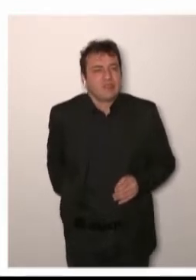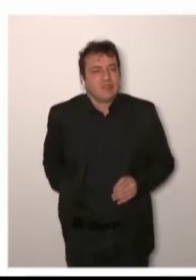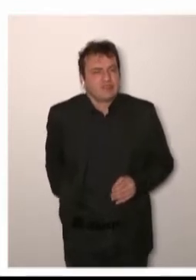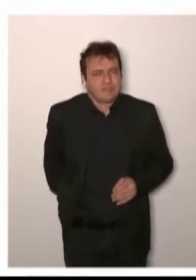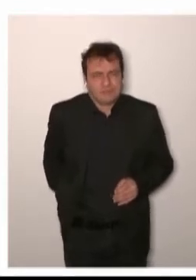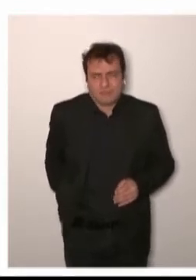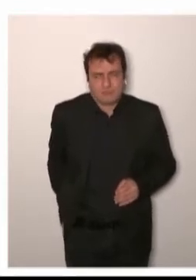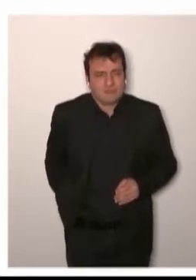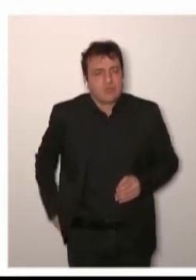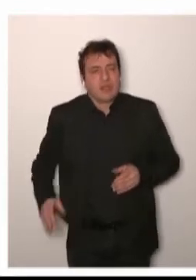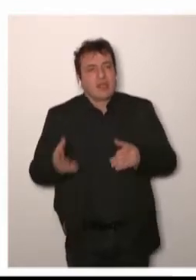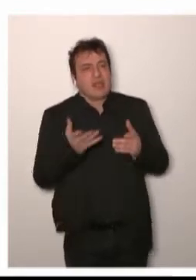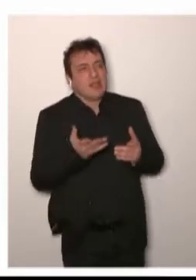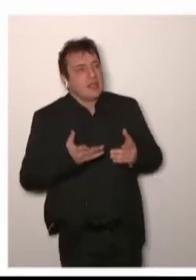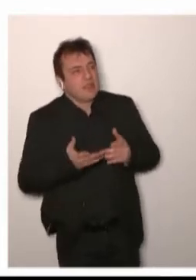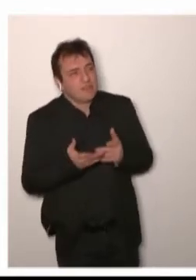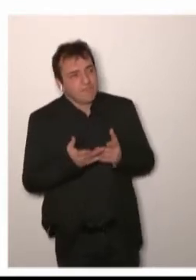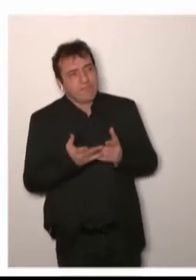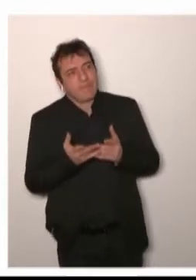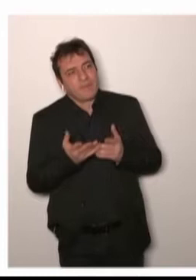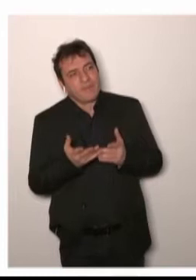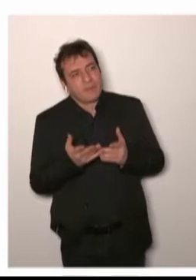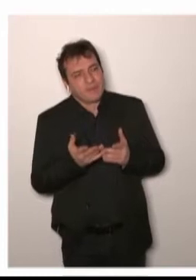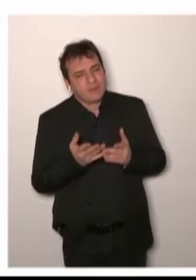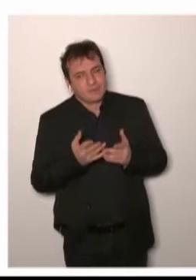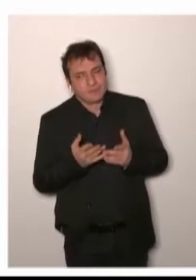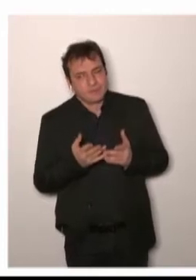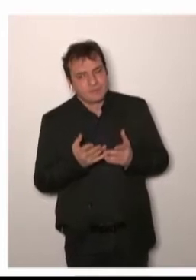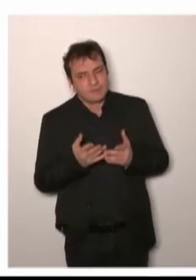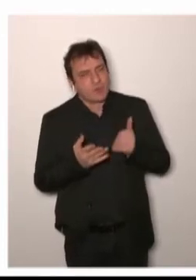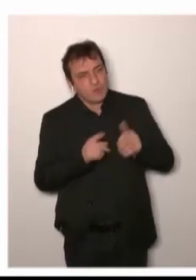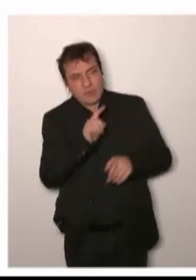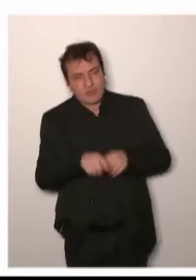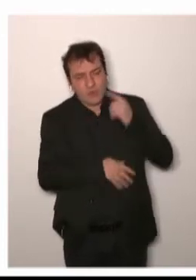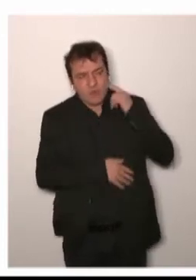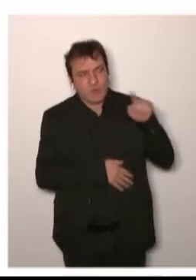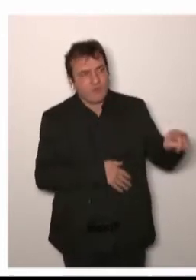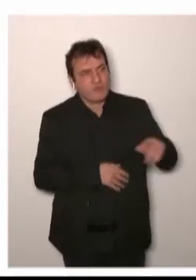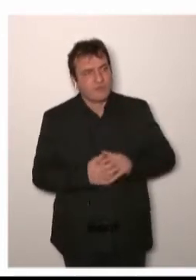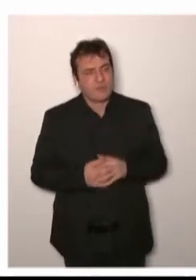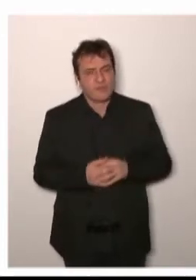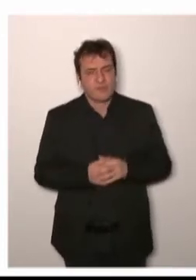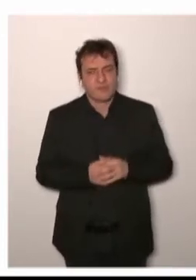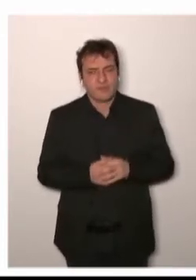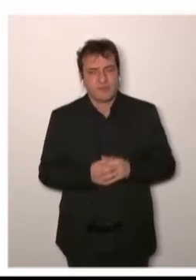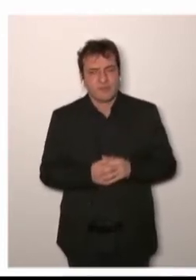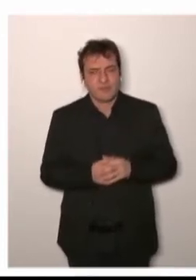just a short question more dedicated to you and your involvement in